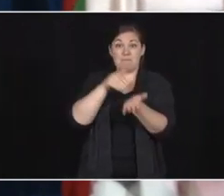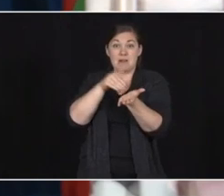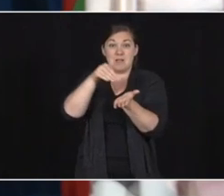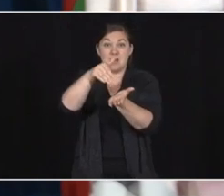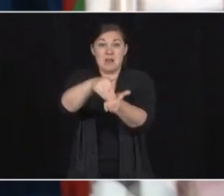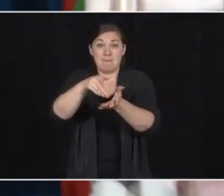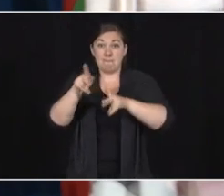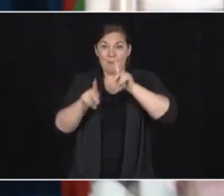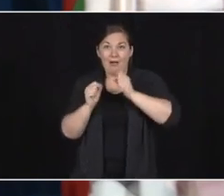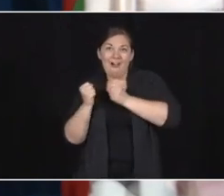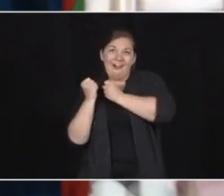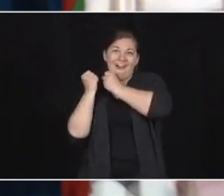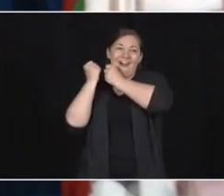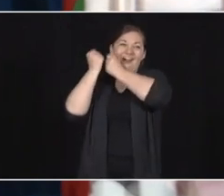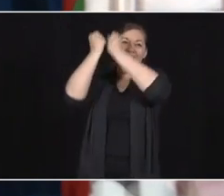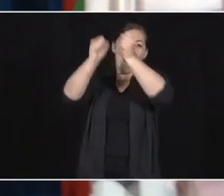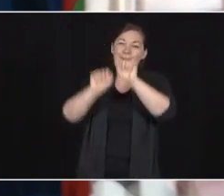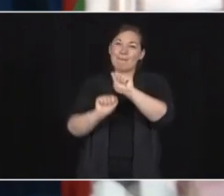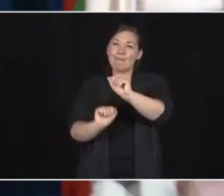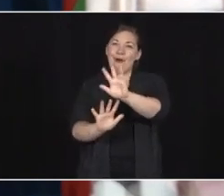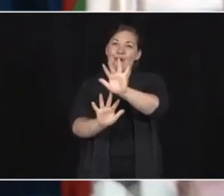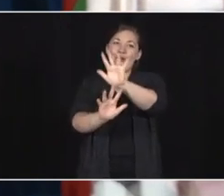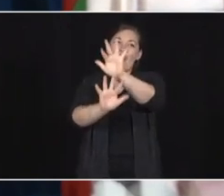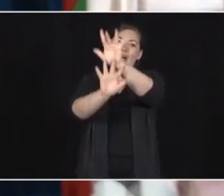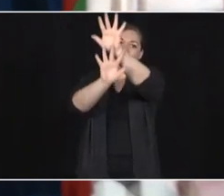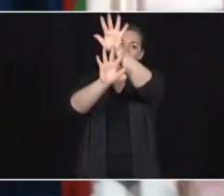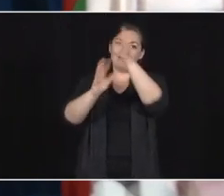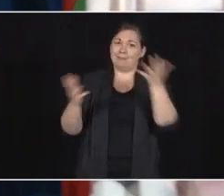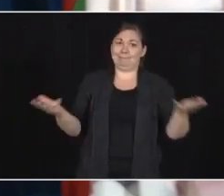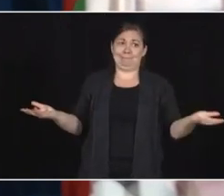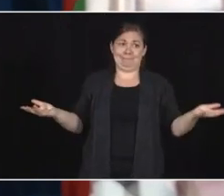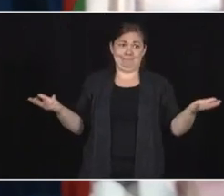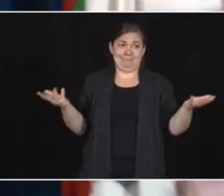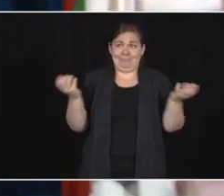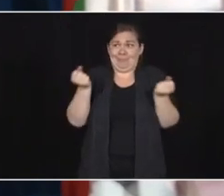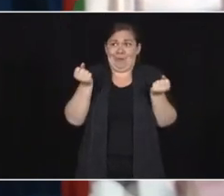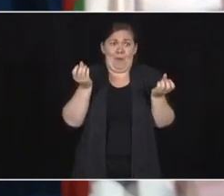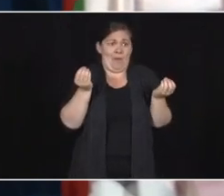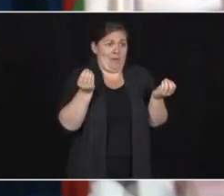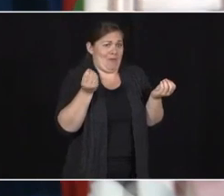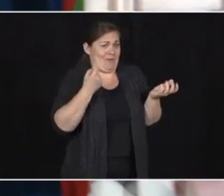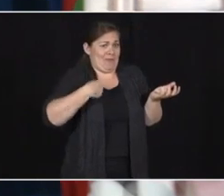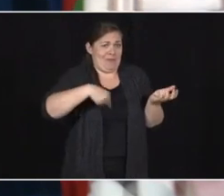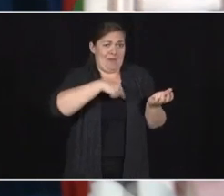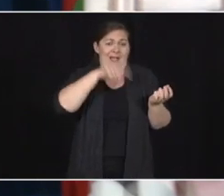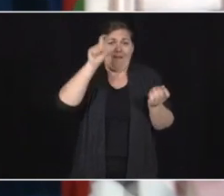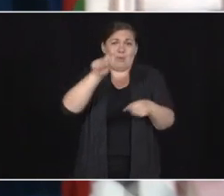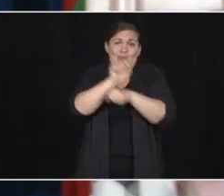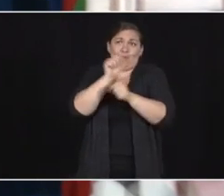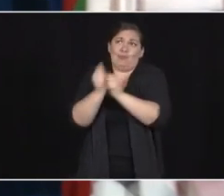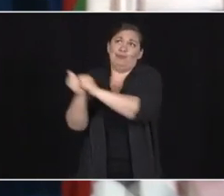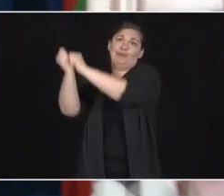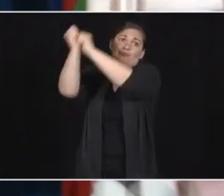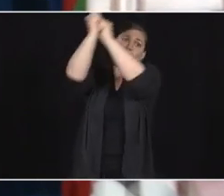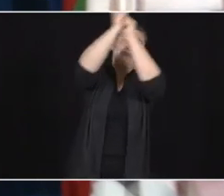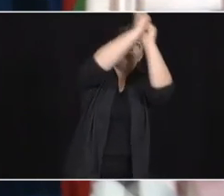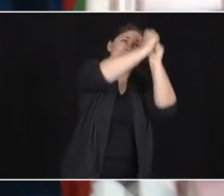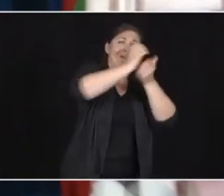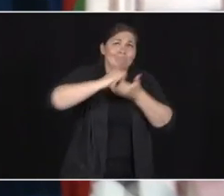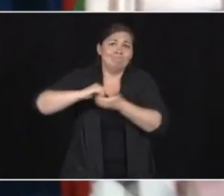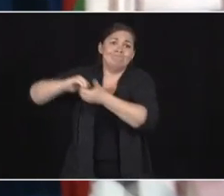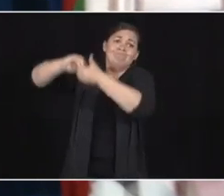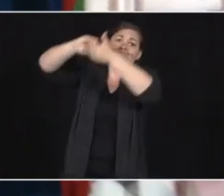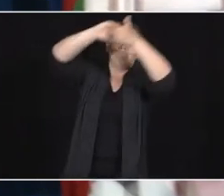I always say we need to stick together, we need to work together as a province, and I think we're moving along fairly